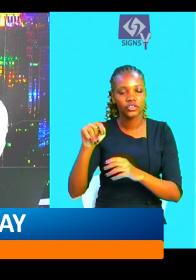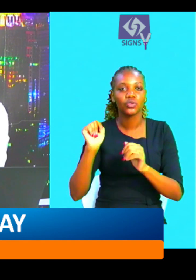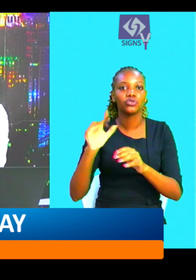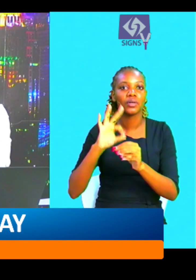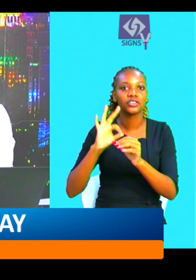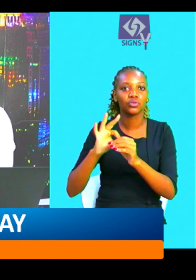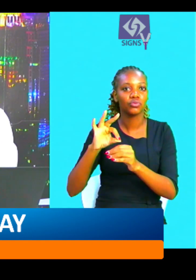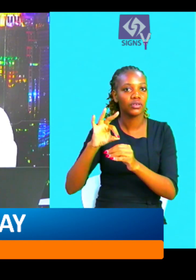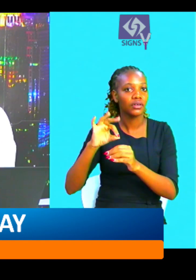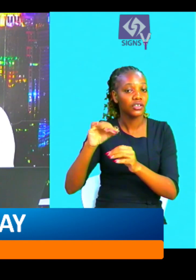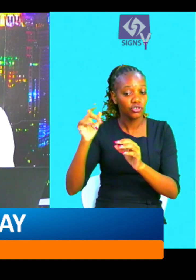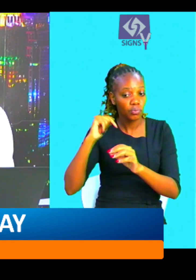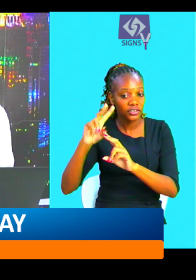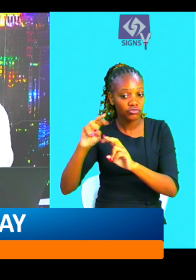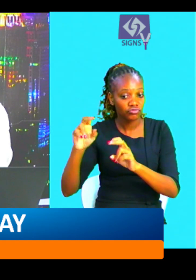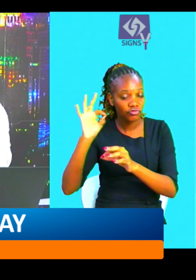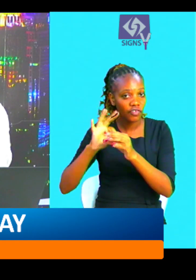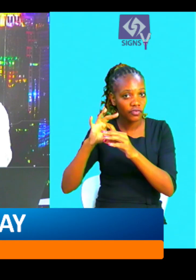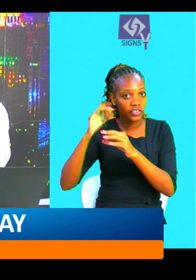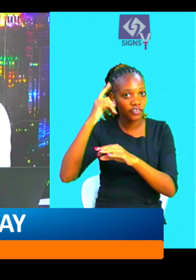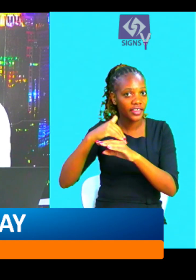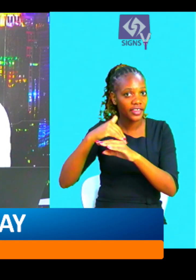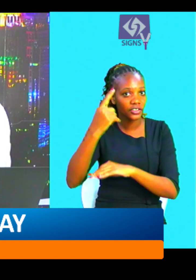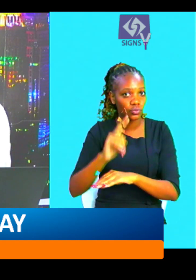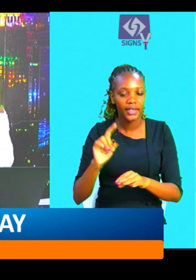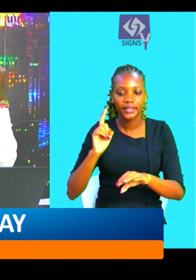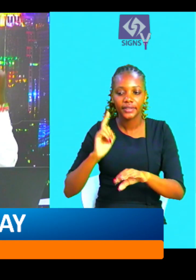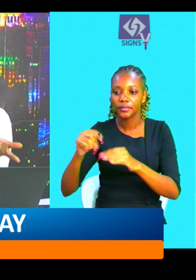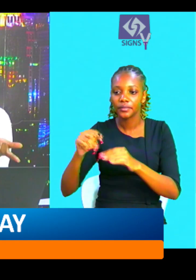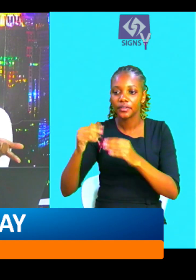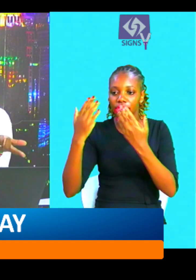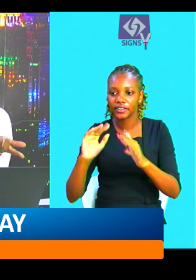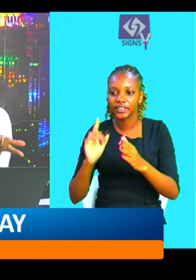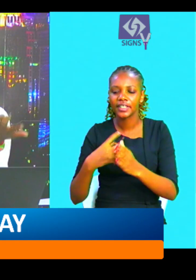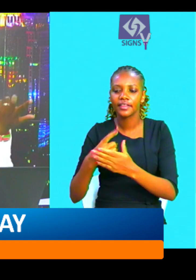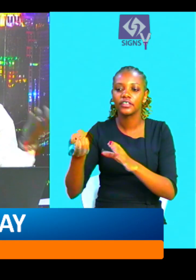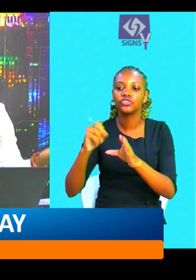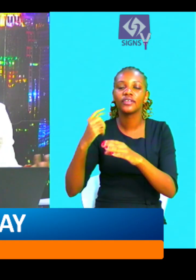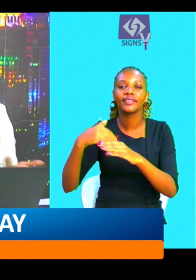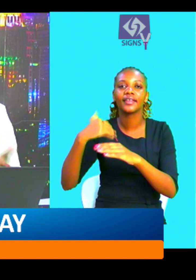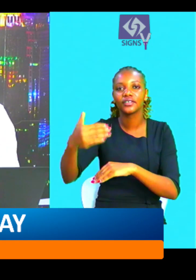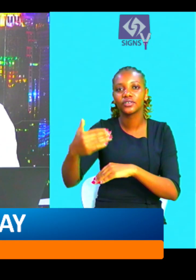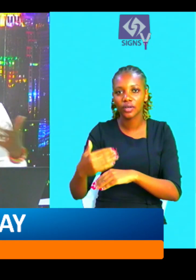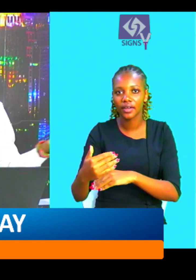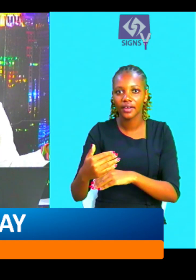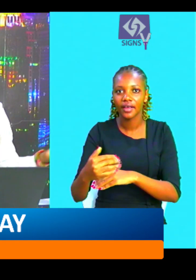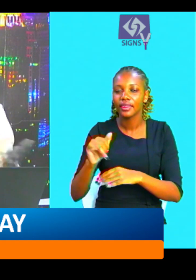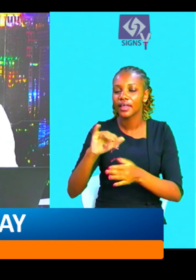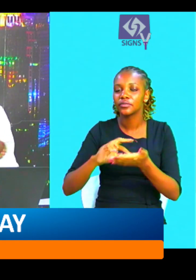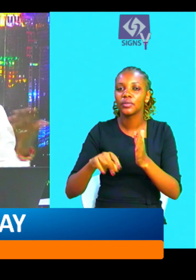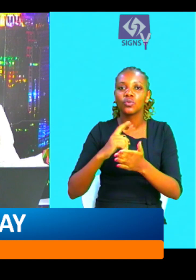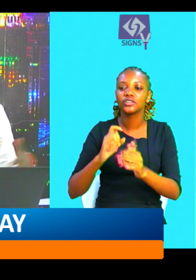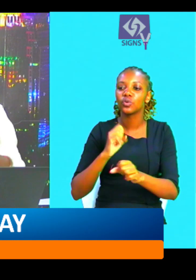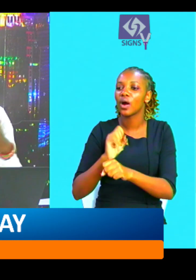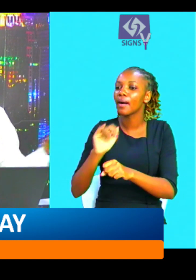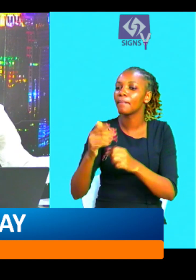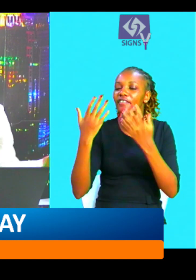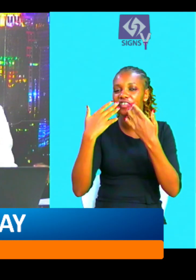team, then you'll have some peace and stability until the 5-year, 10-year stand.